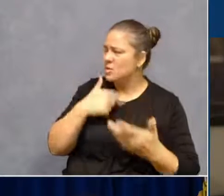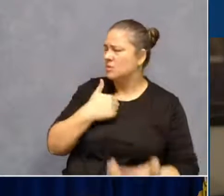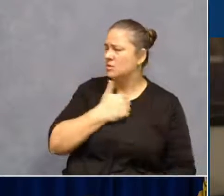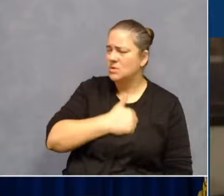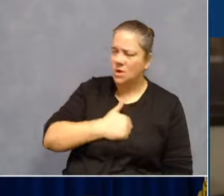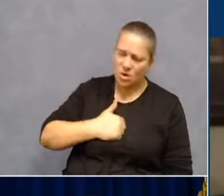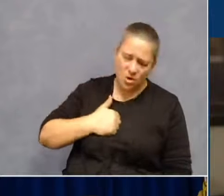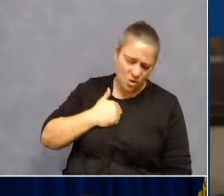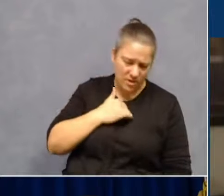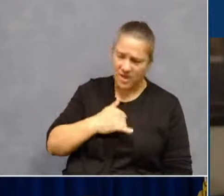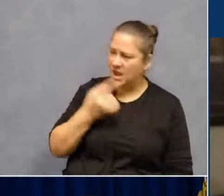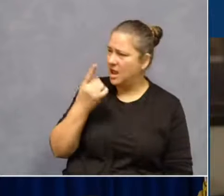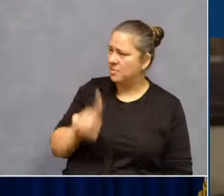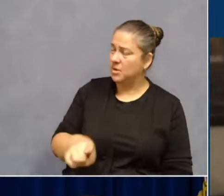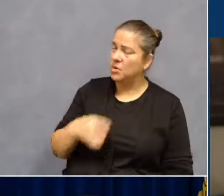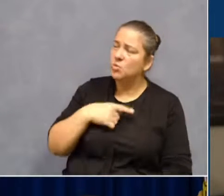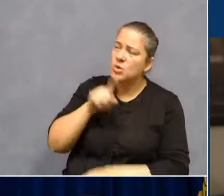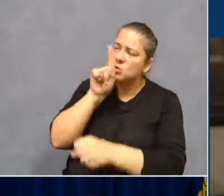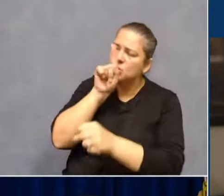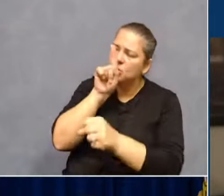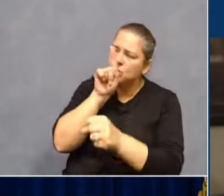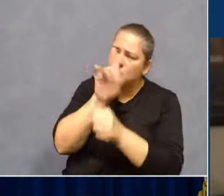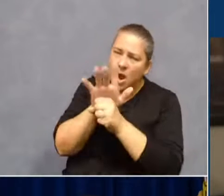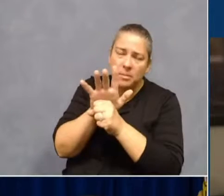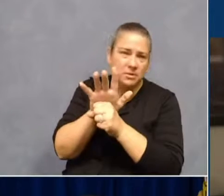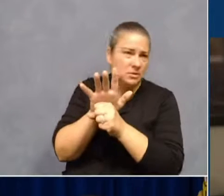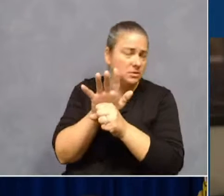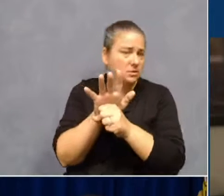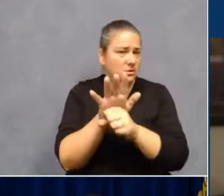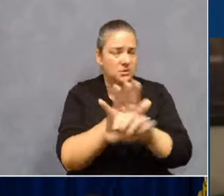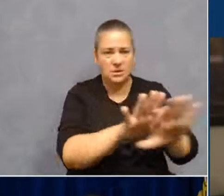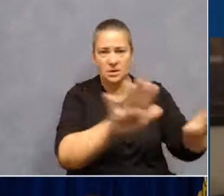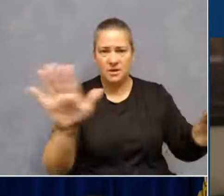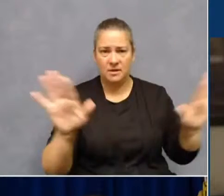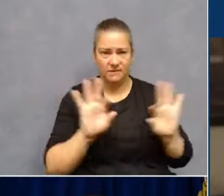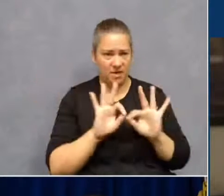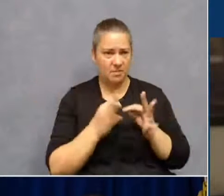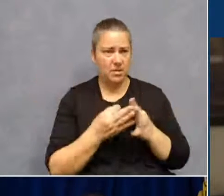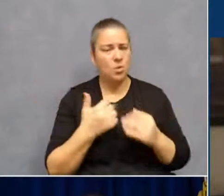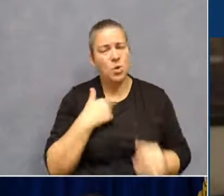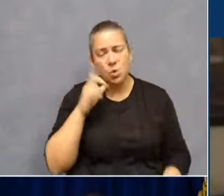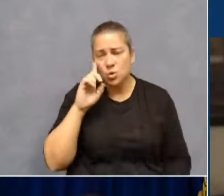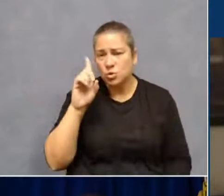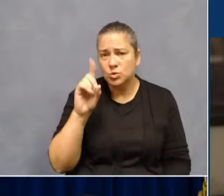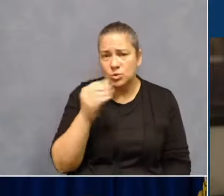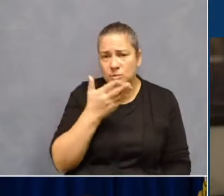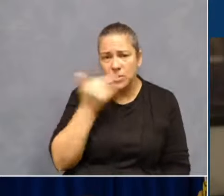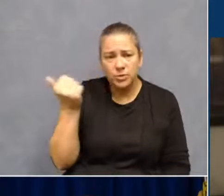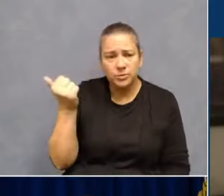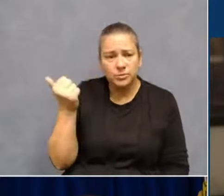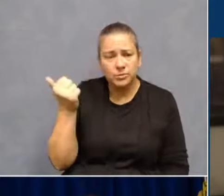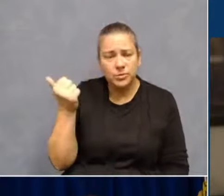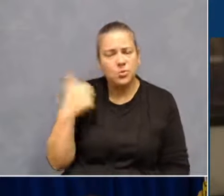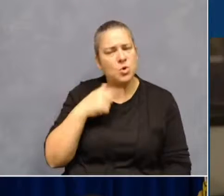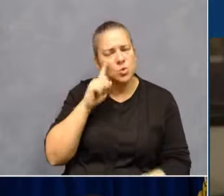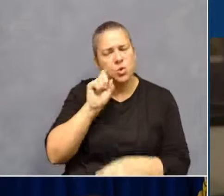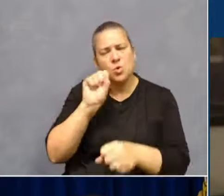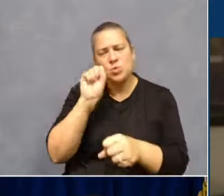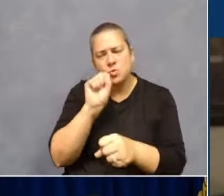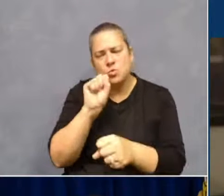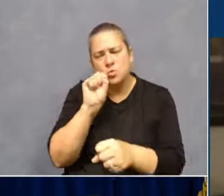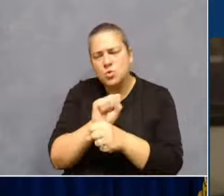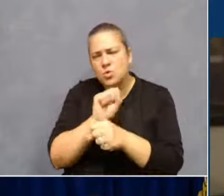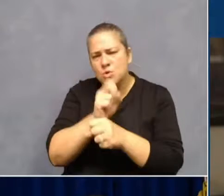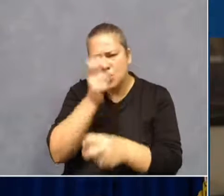and we promise for every other family out there, we will do better. We will work harder. We will stay